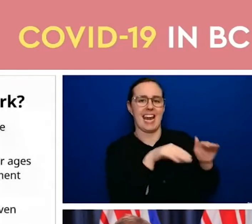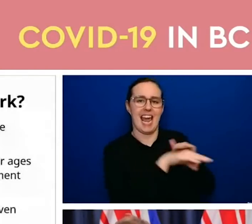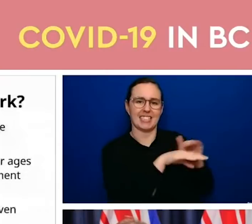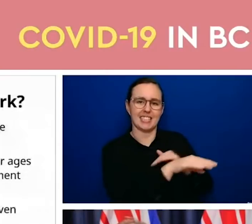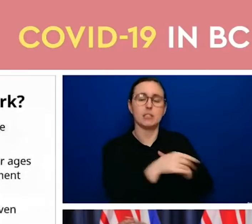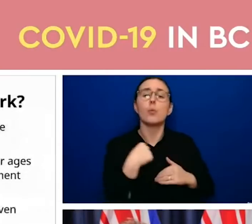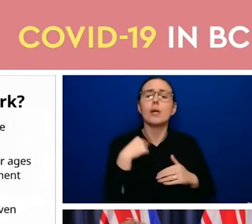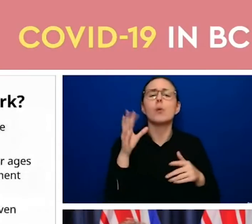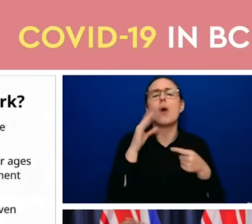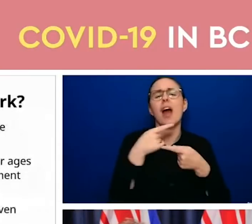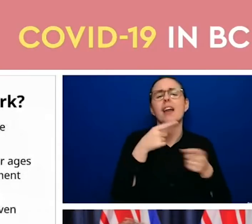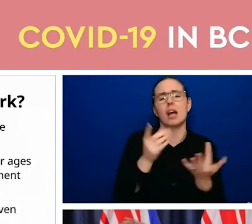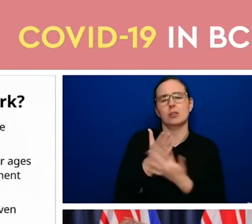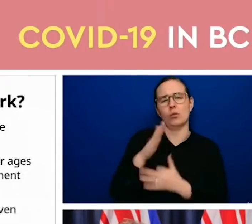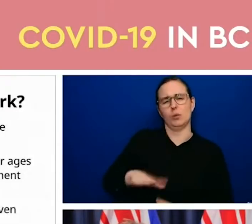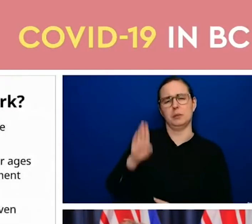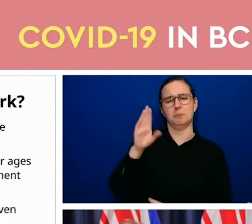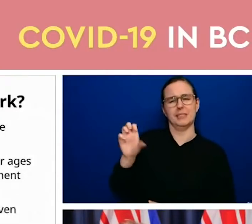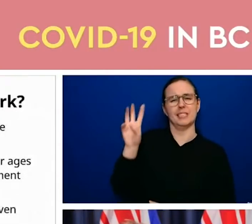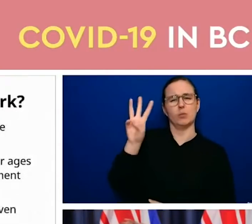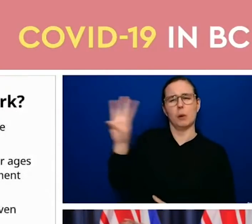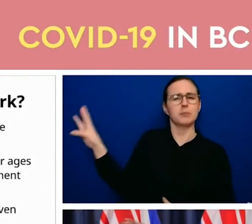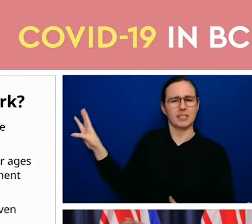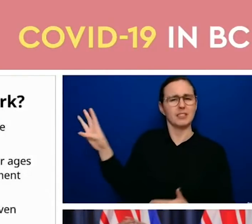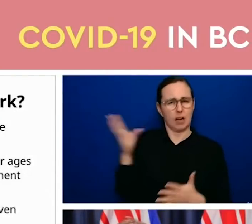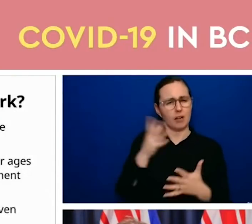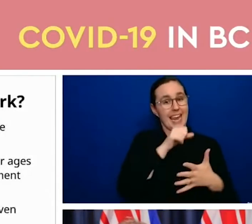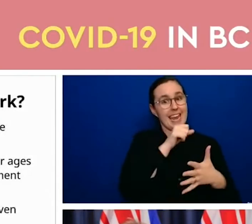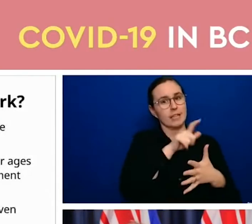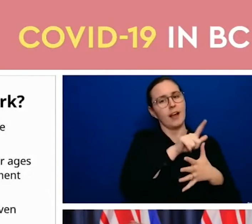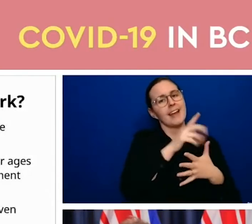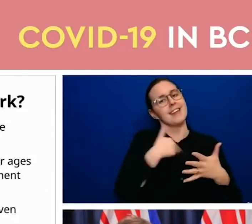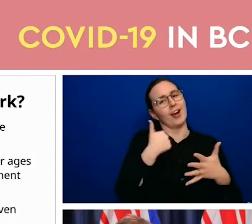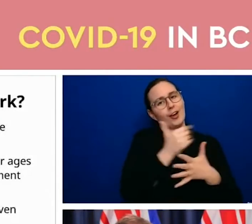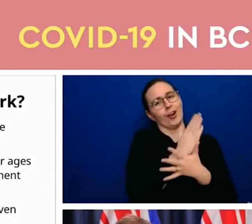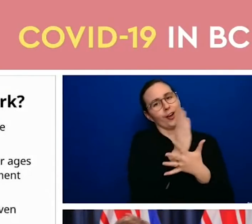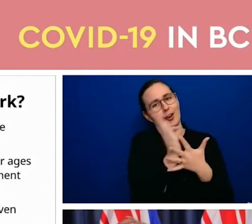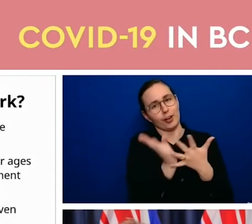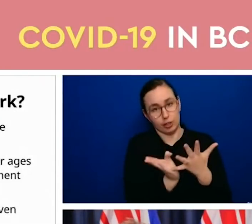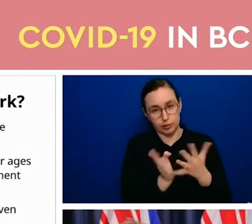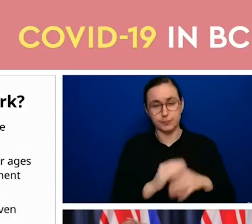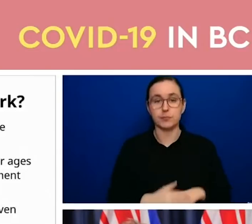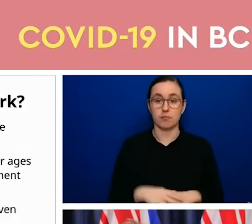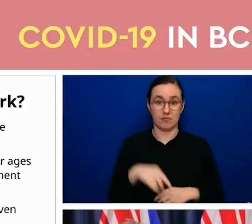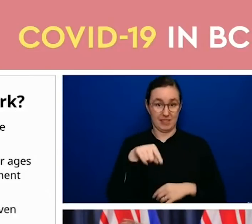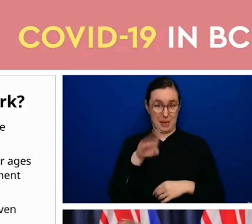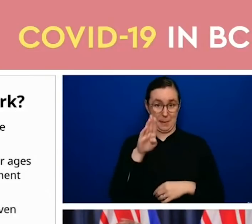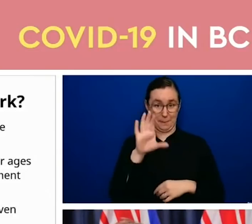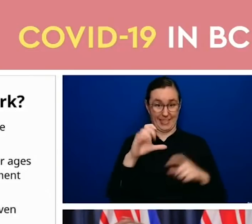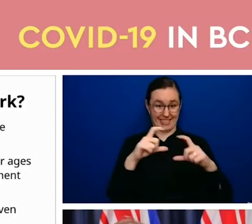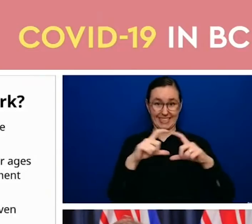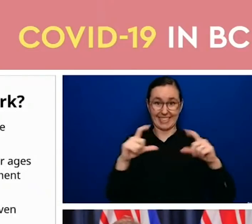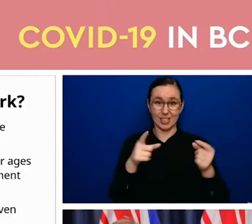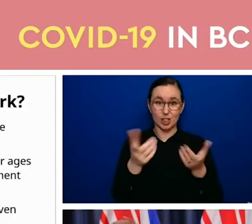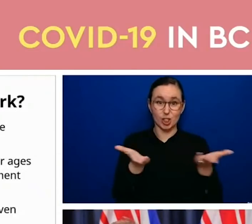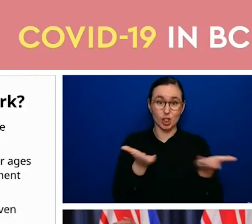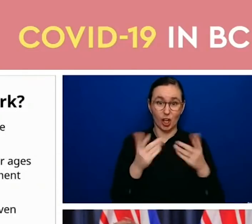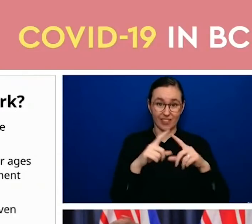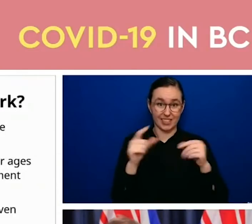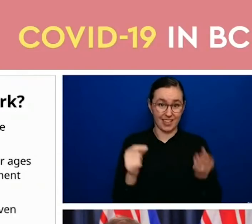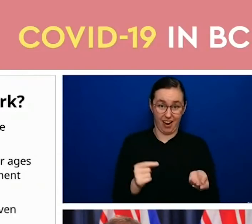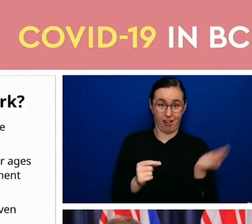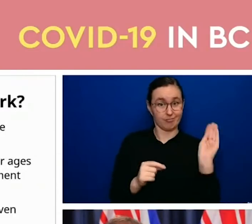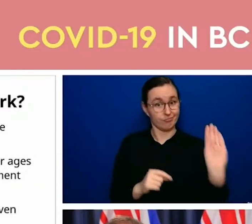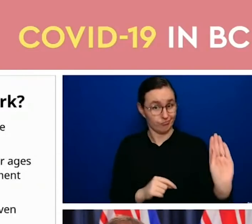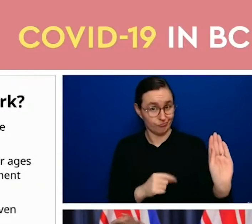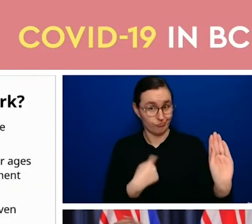be given their test kit free of charge. To ensure as many people as possible have access, there will be a limit of 1 kit